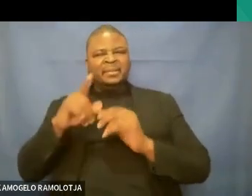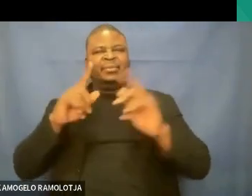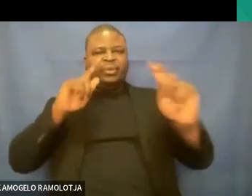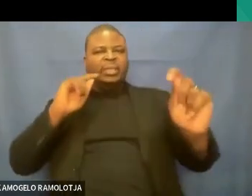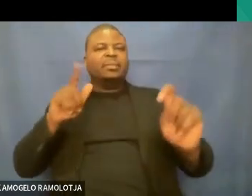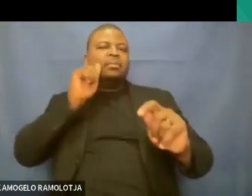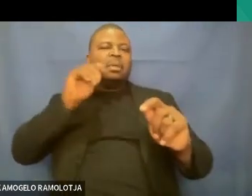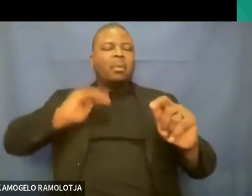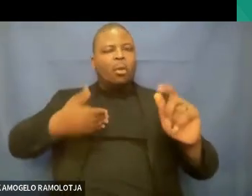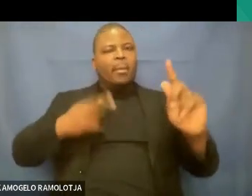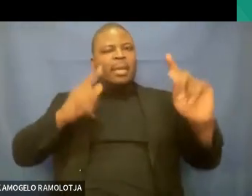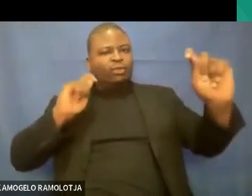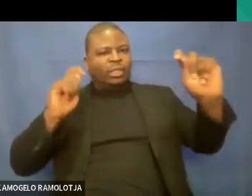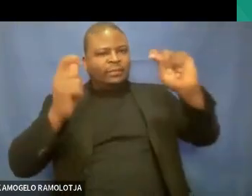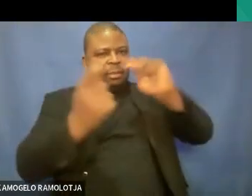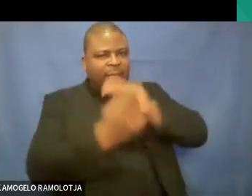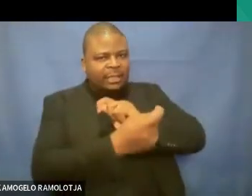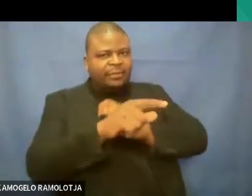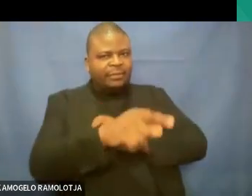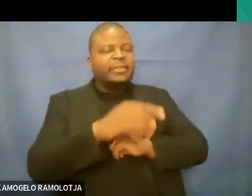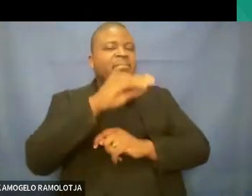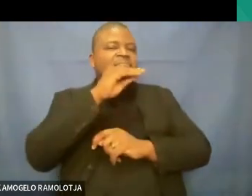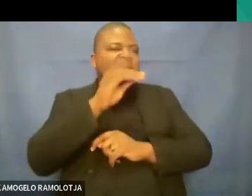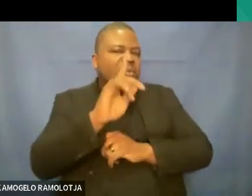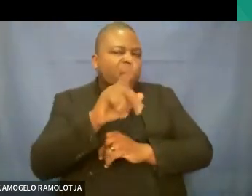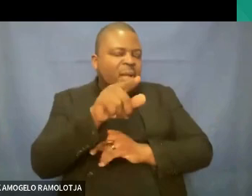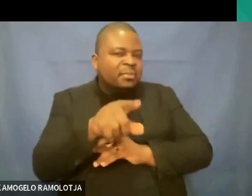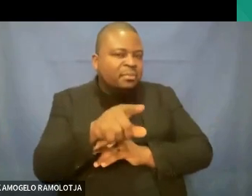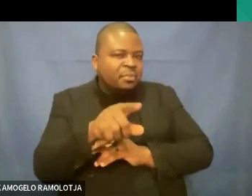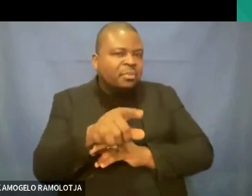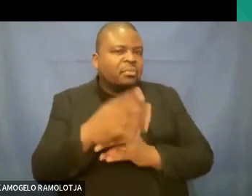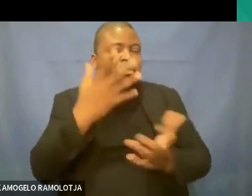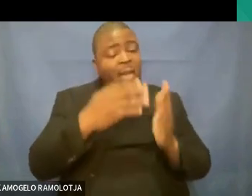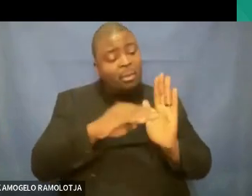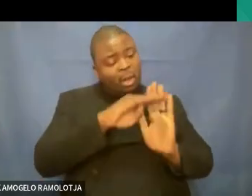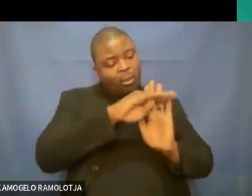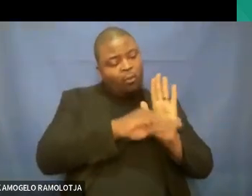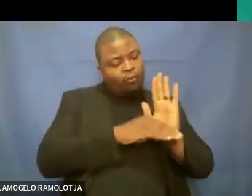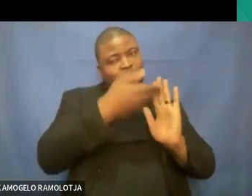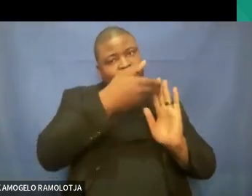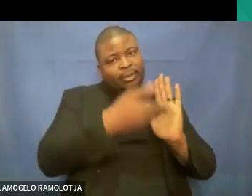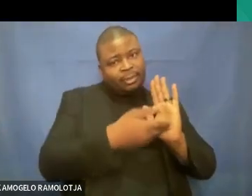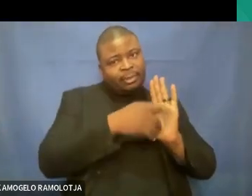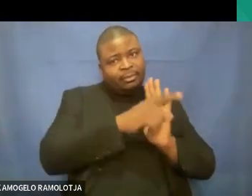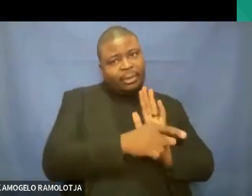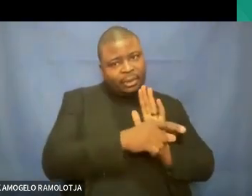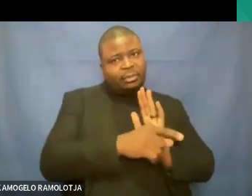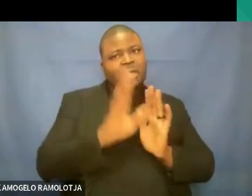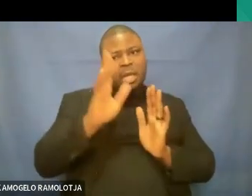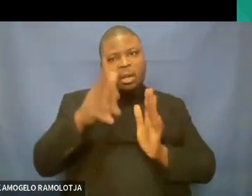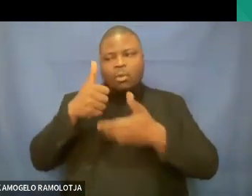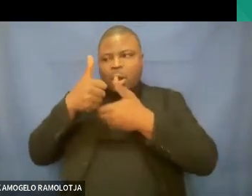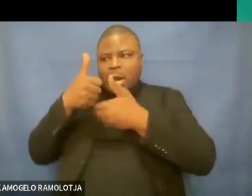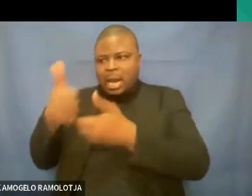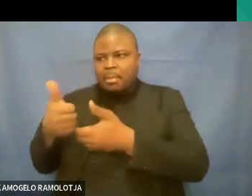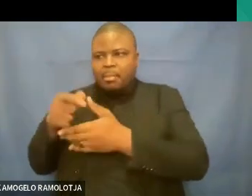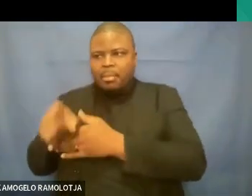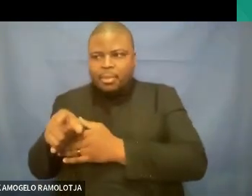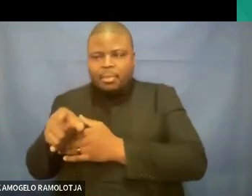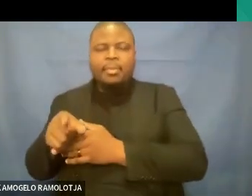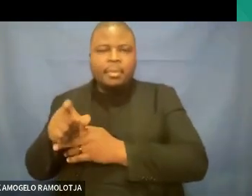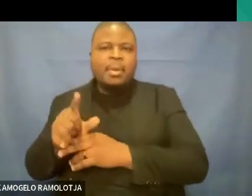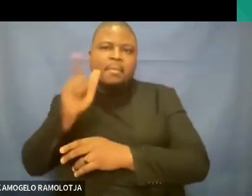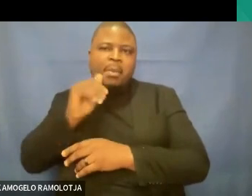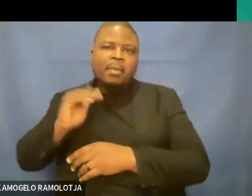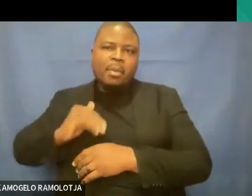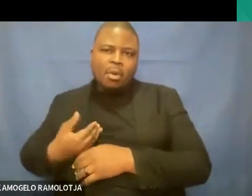transformative is that these are some of the programs that will be able to explicitly seek to redress the issues of gender